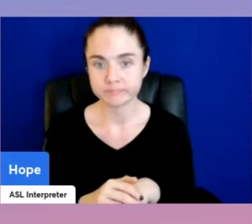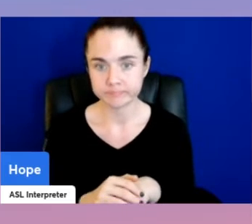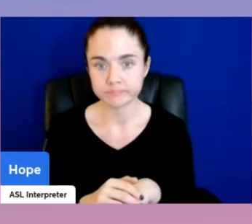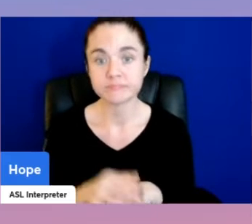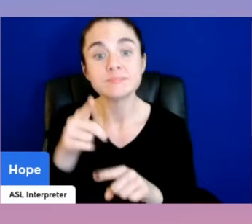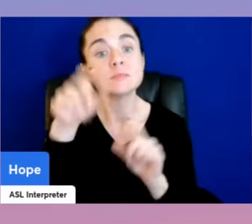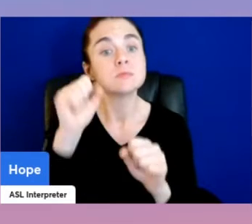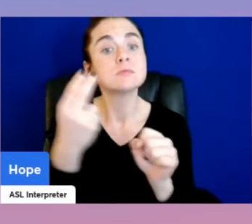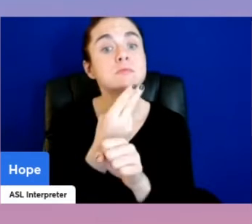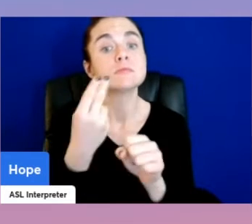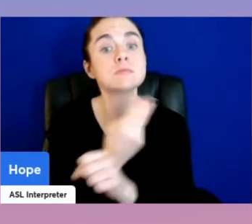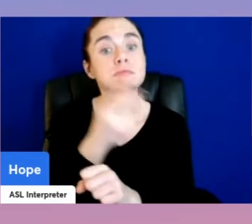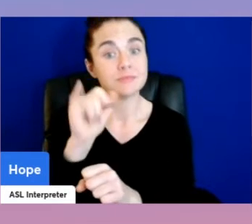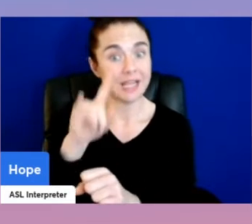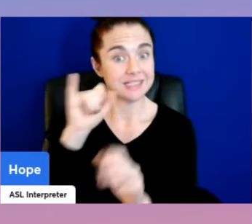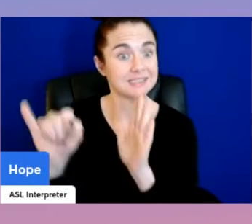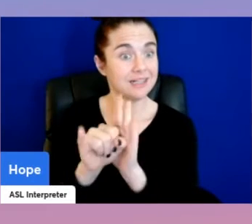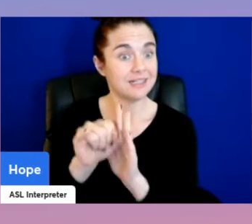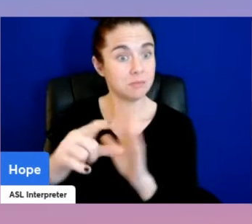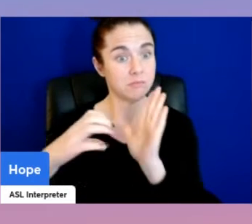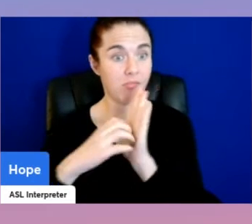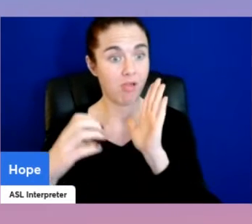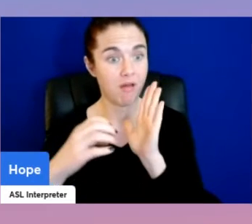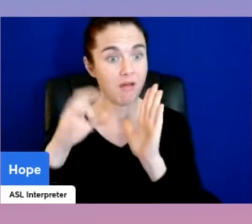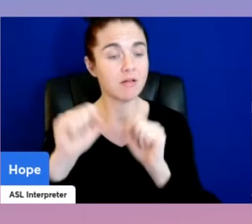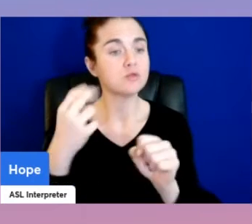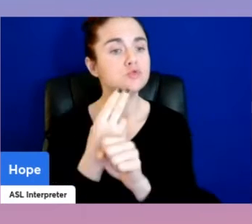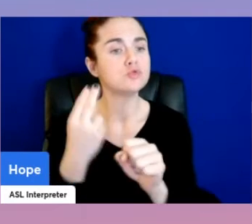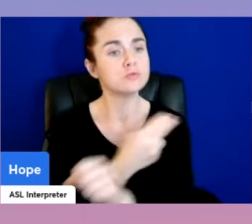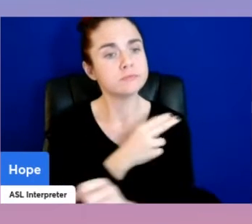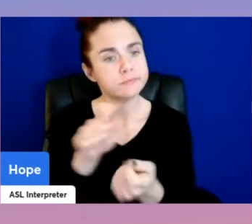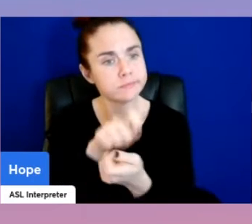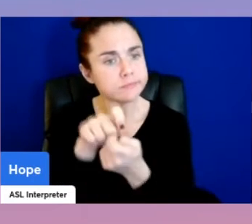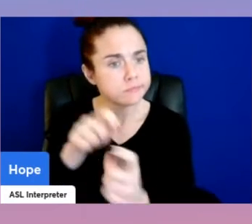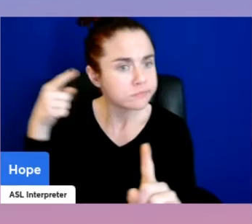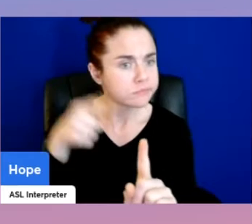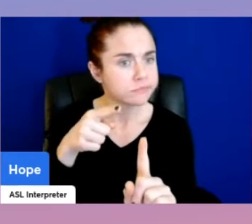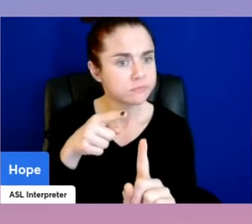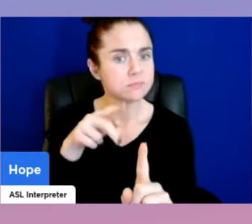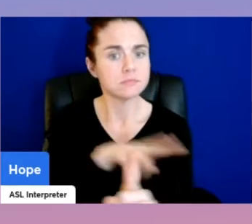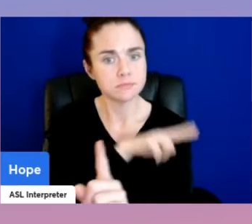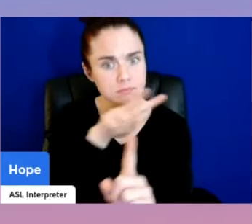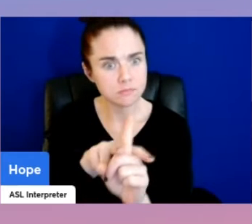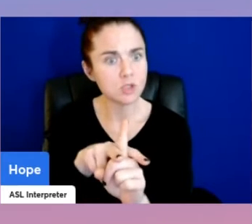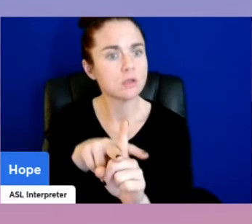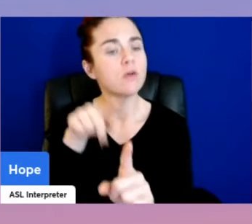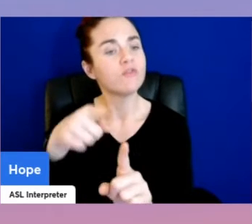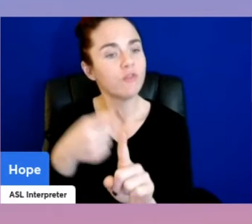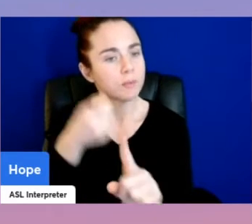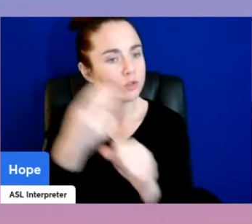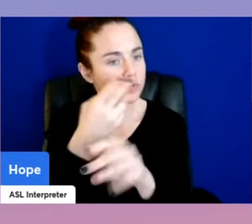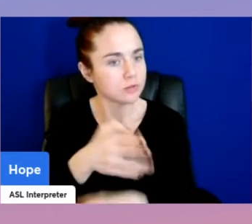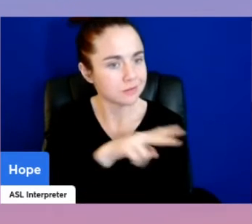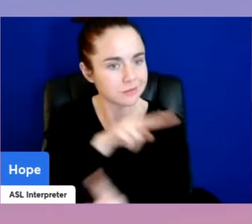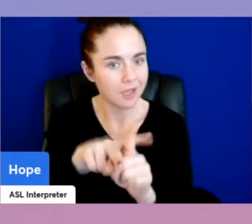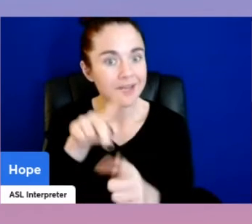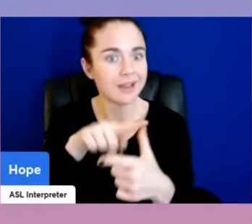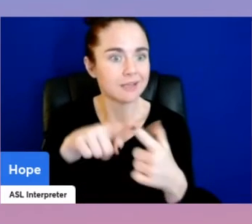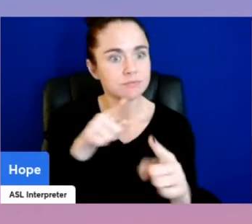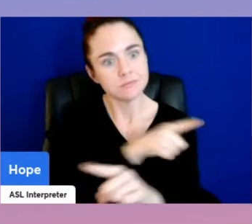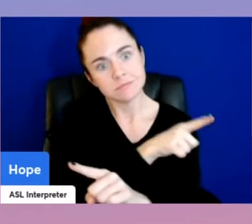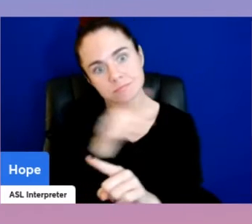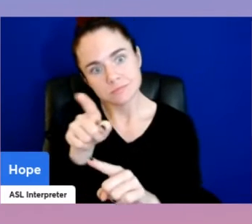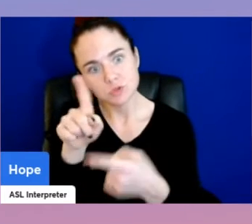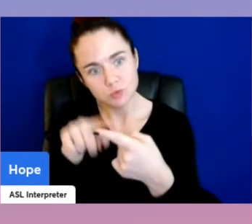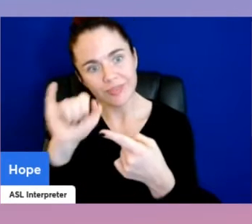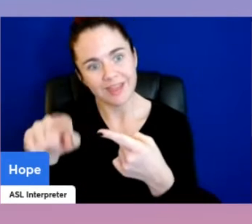We can use this identity block to specify the user assigned managed identity and to point it at the one that we just provisioned. Now that we